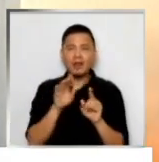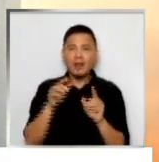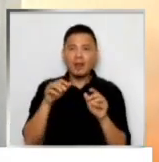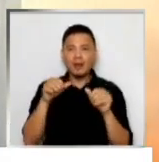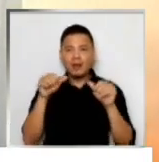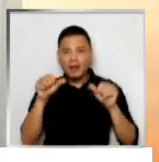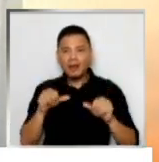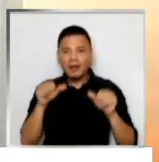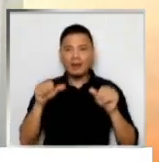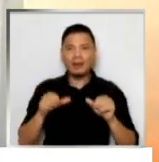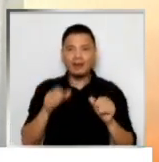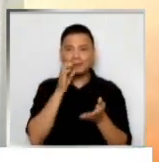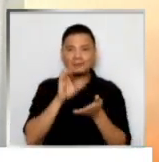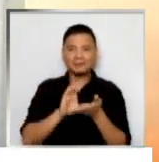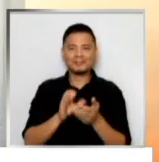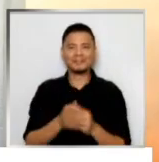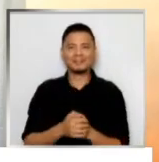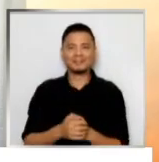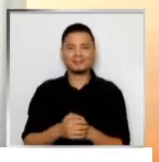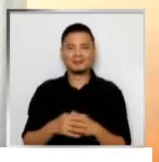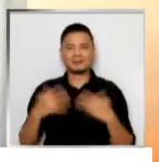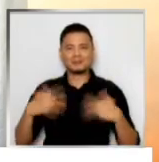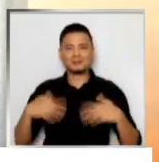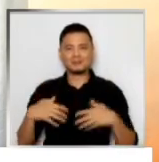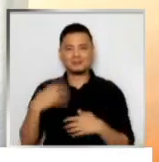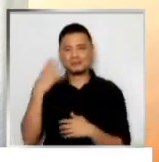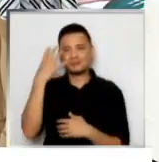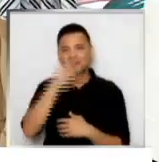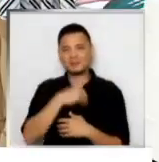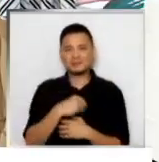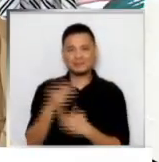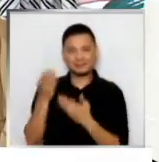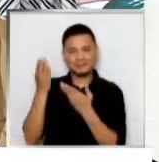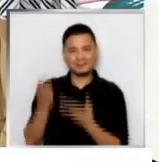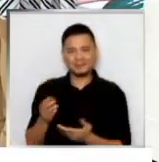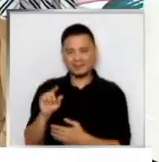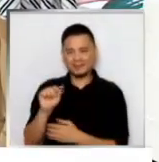Pusuan ko kayo. Beautiful. Ang ganda talaga niya. No, grabe. Wonder Woman indeed.